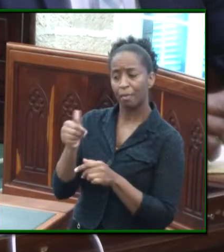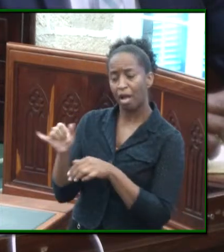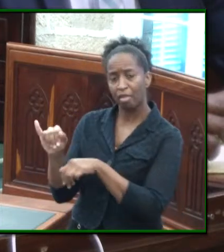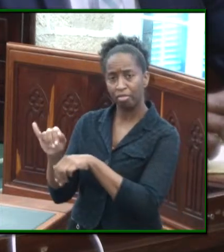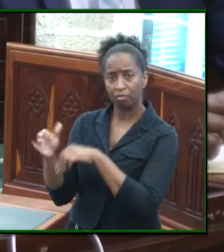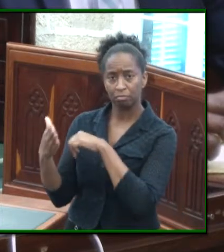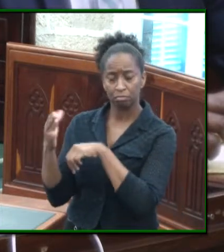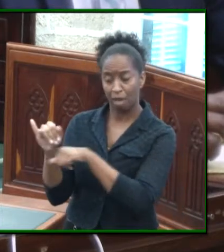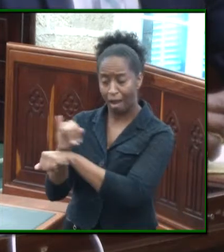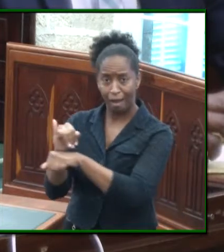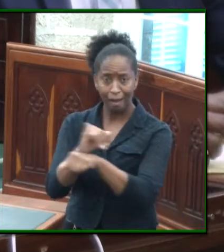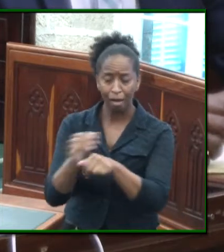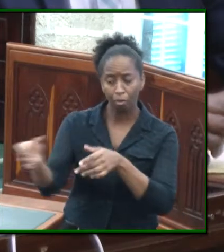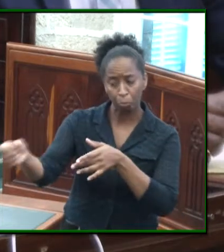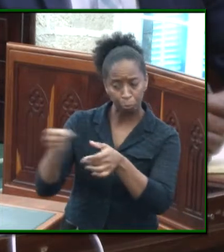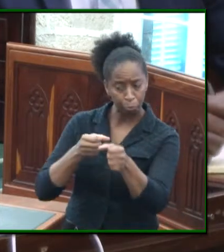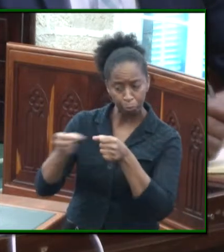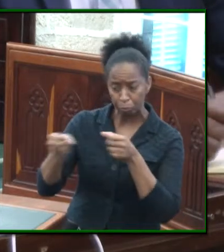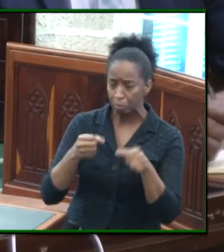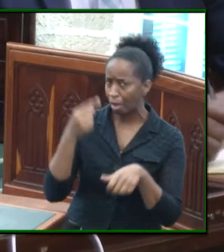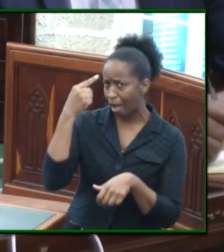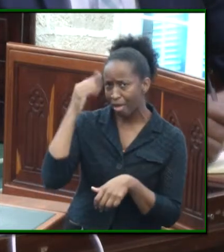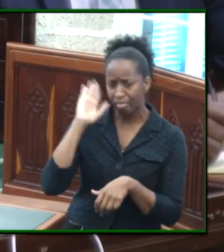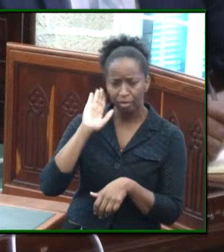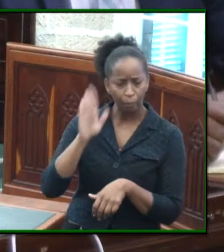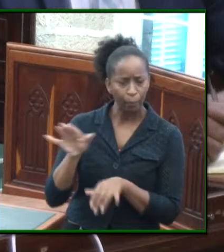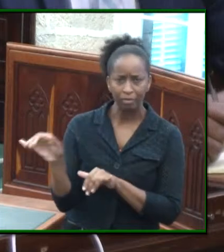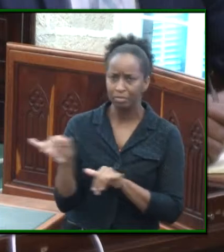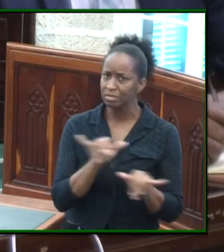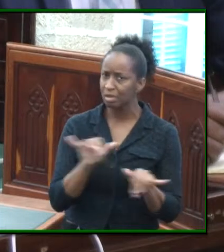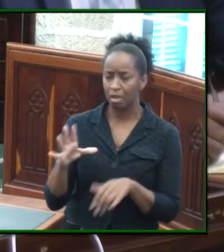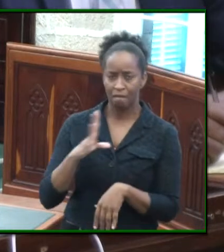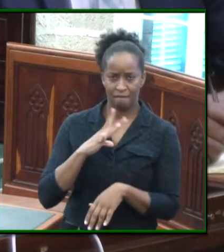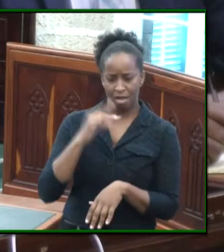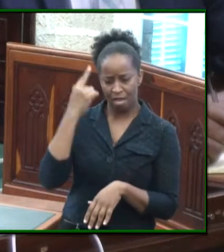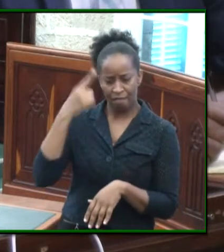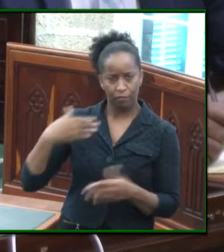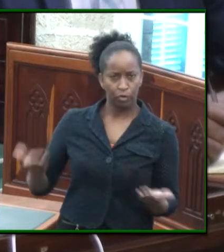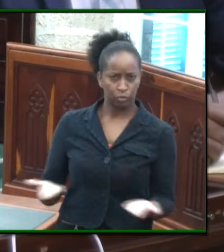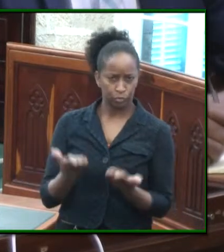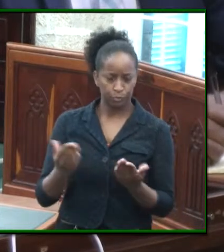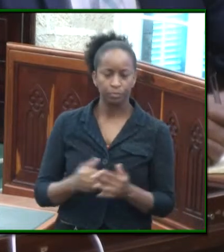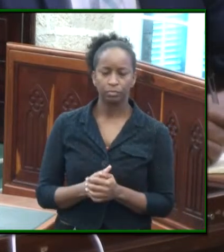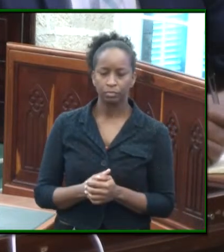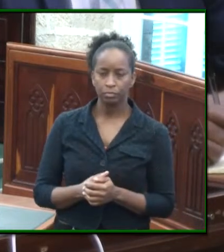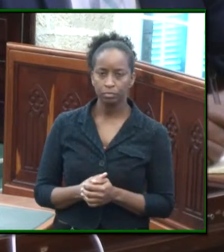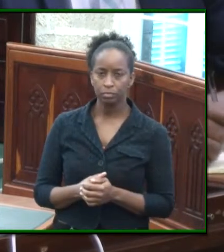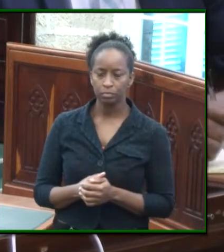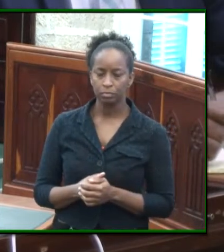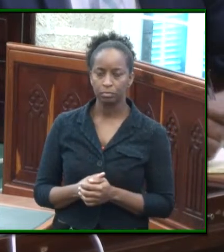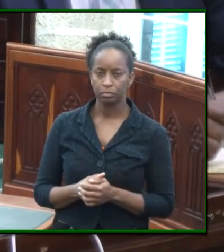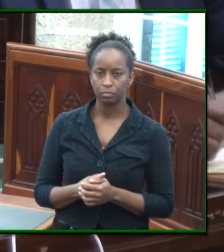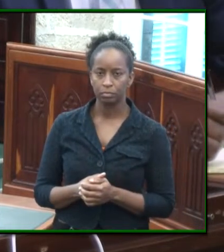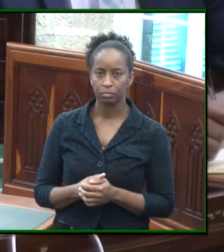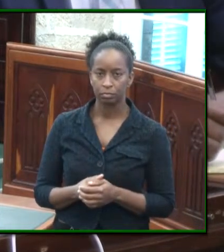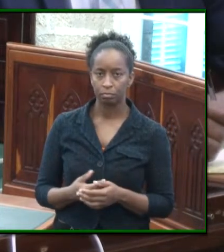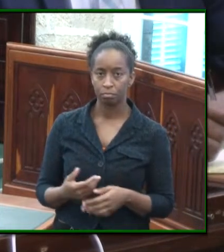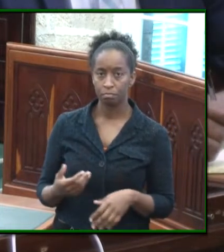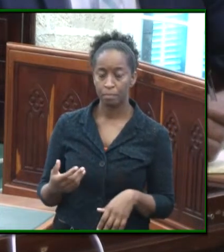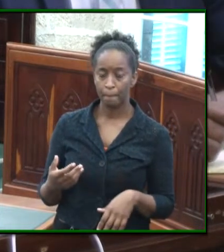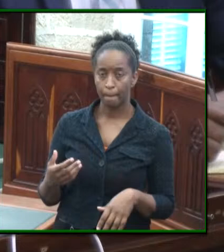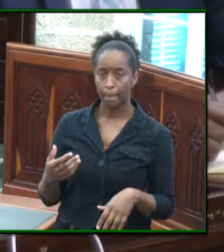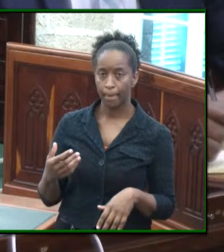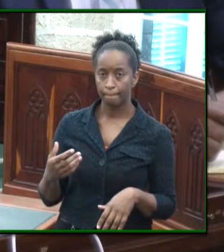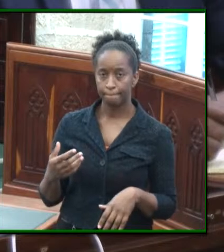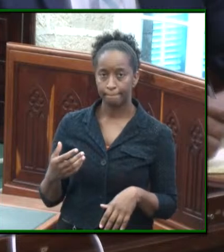paper on the matter of recruiting police officers from overseas. That paper now has